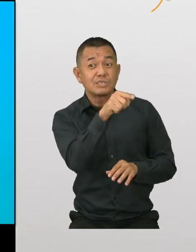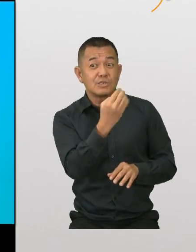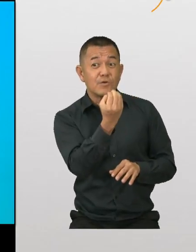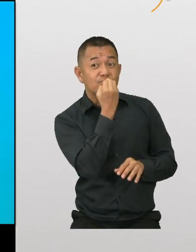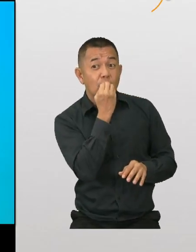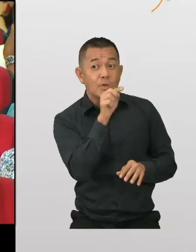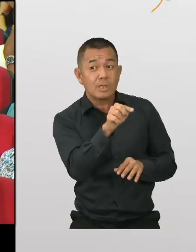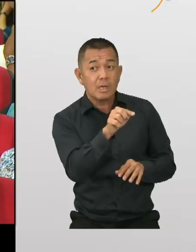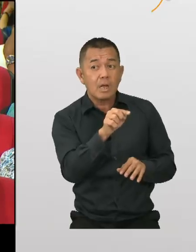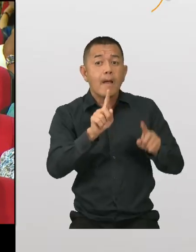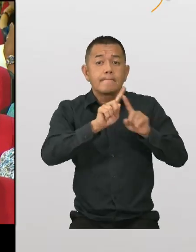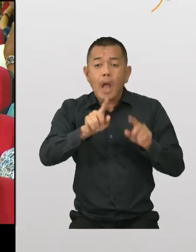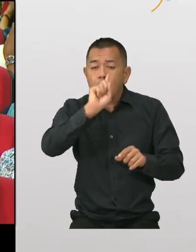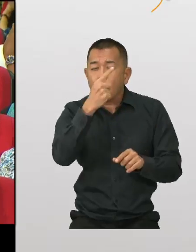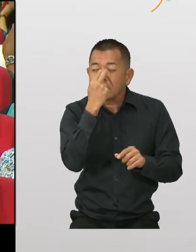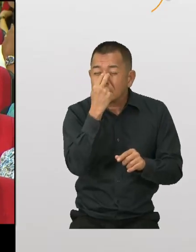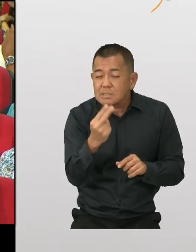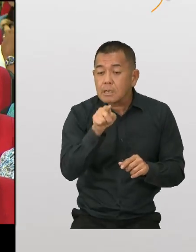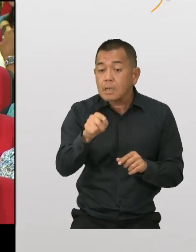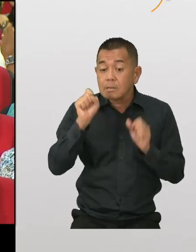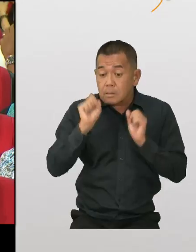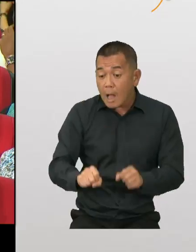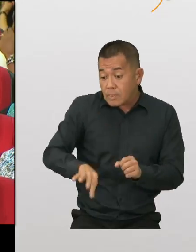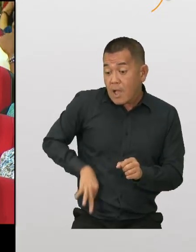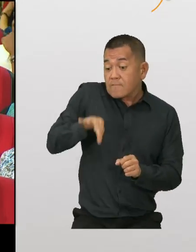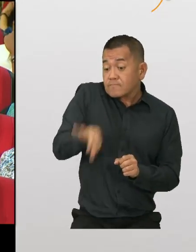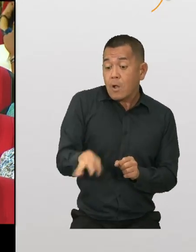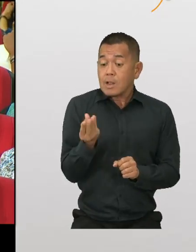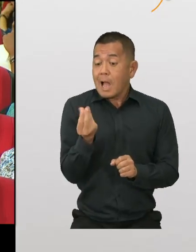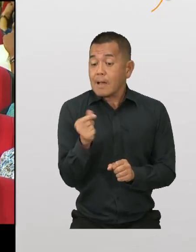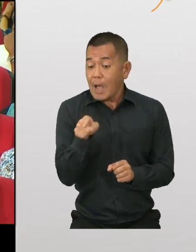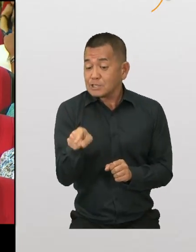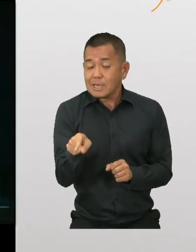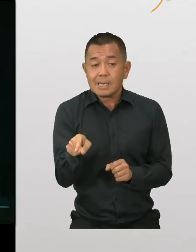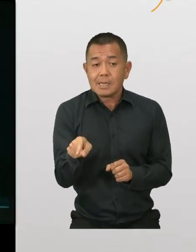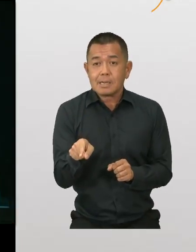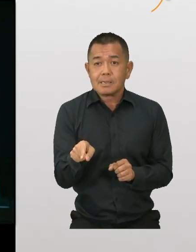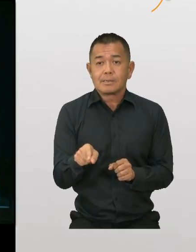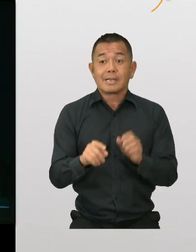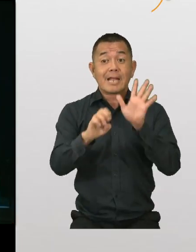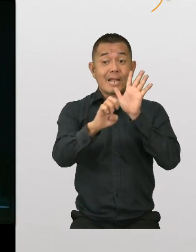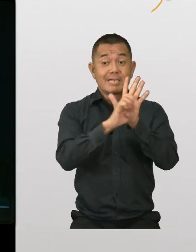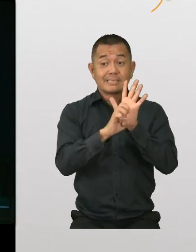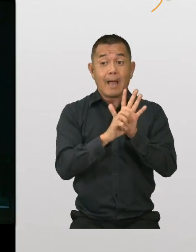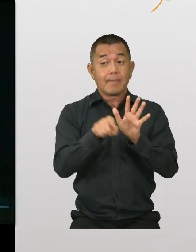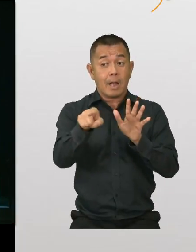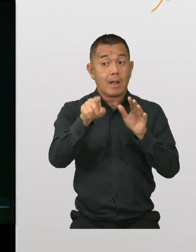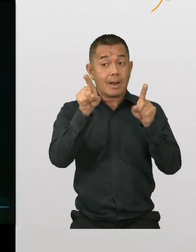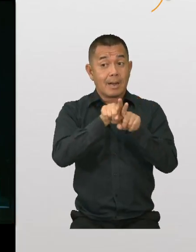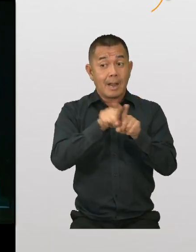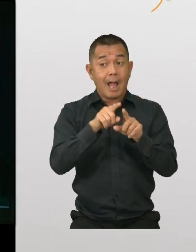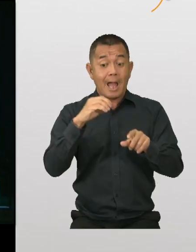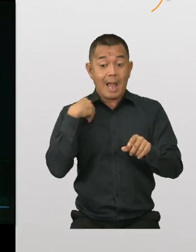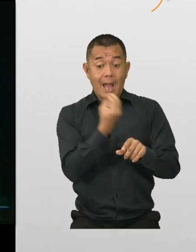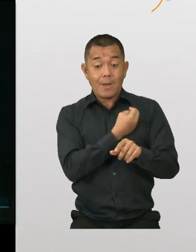afford affordable options. For example, you can get affordable and delicious chicken rice at our